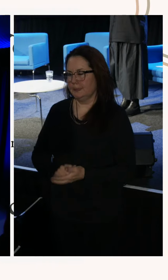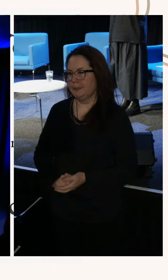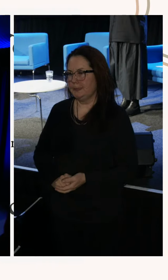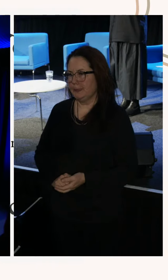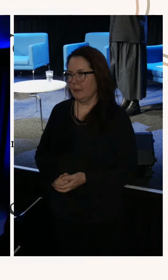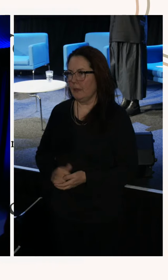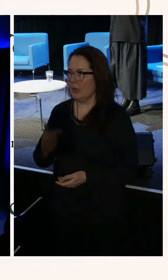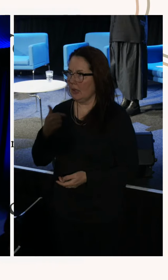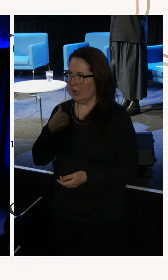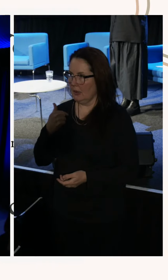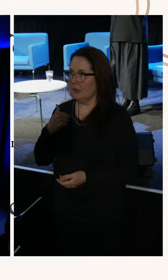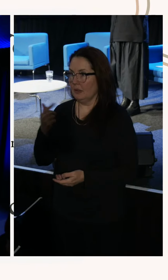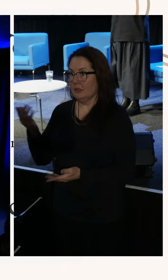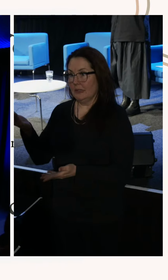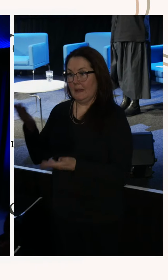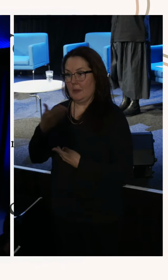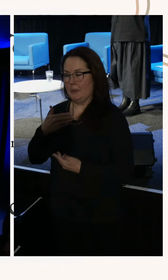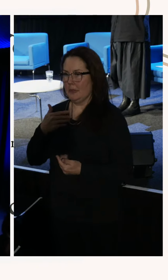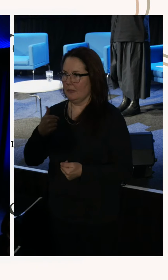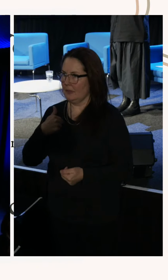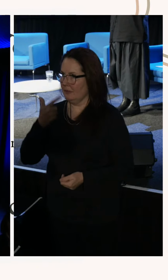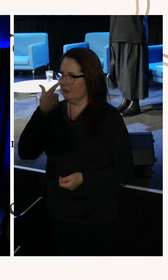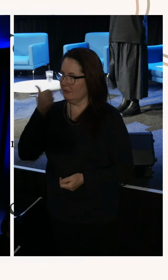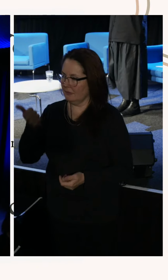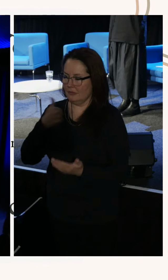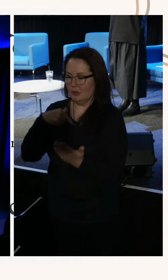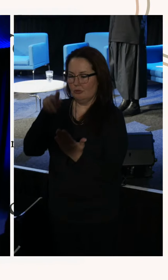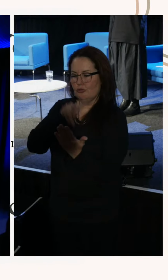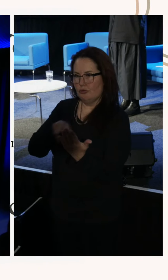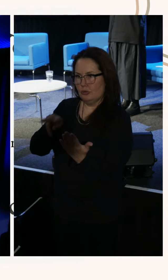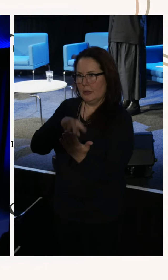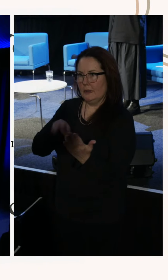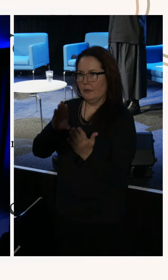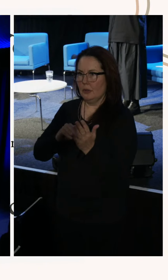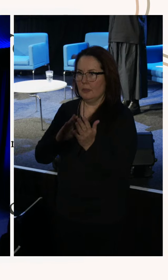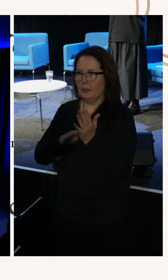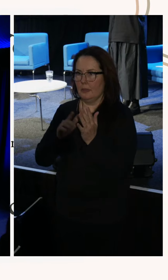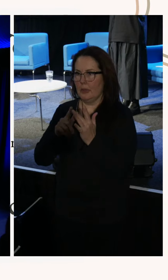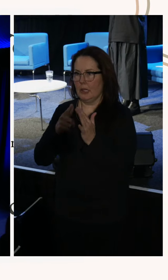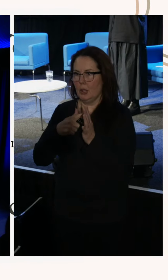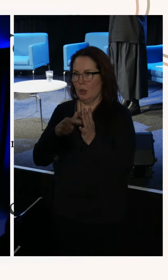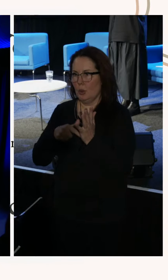But I have been given the immense privilege of being able to read from Nayuka's work.